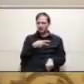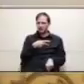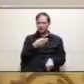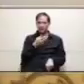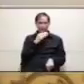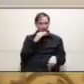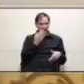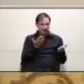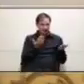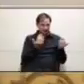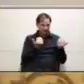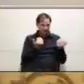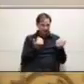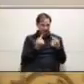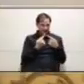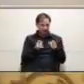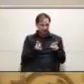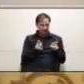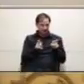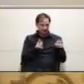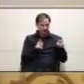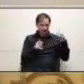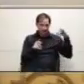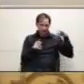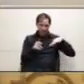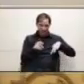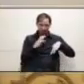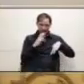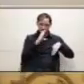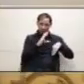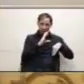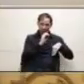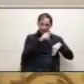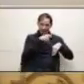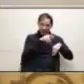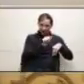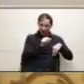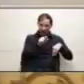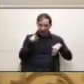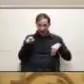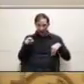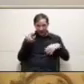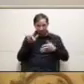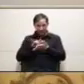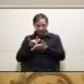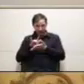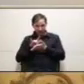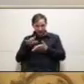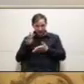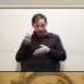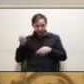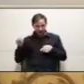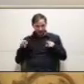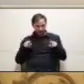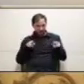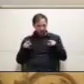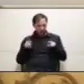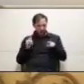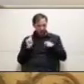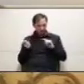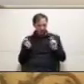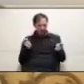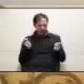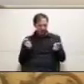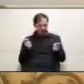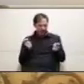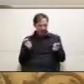pay the difference between what he earns in Cogta and that salary of the MM. Why did you, CFO,